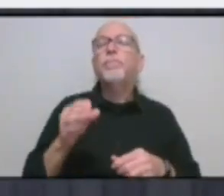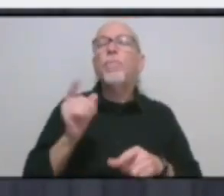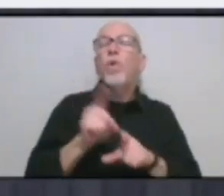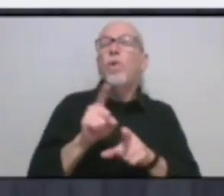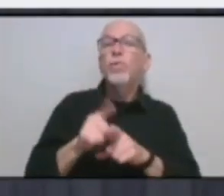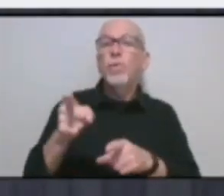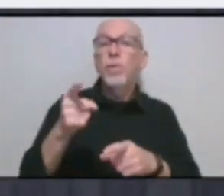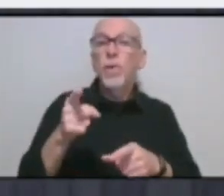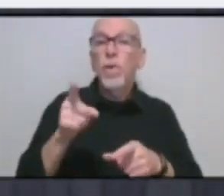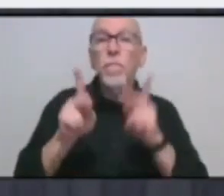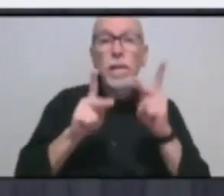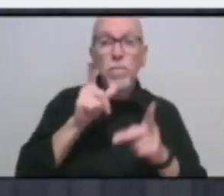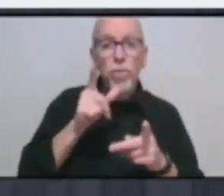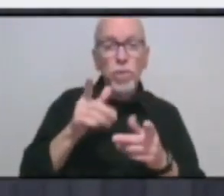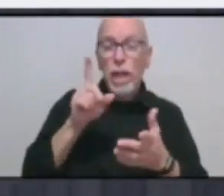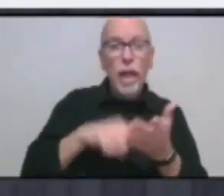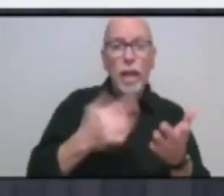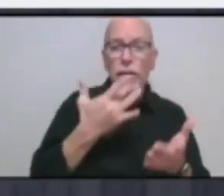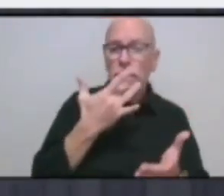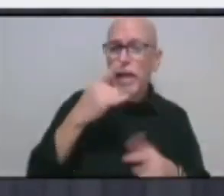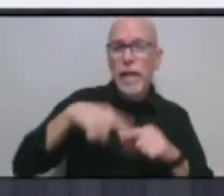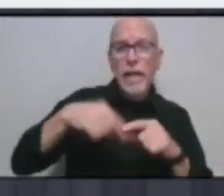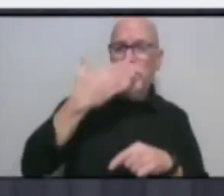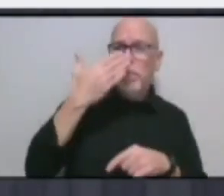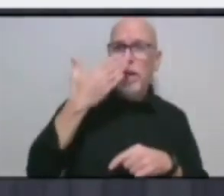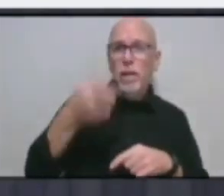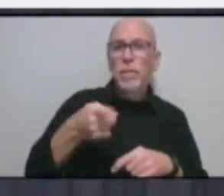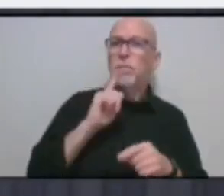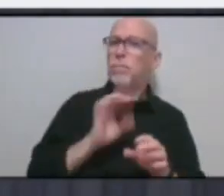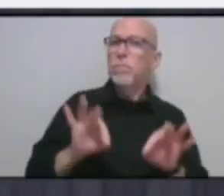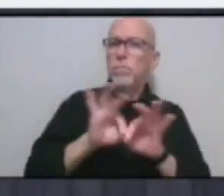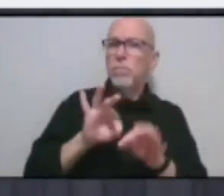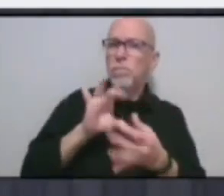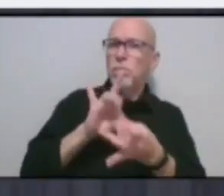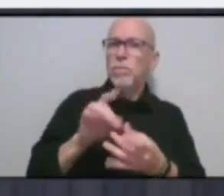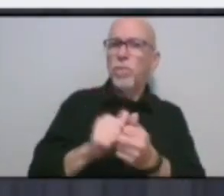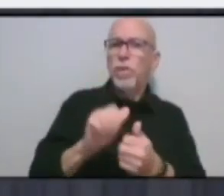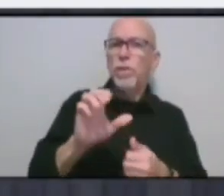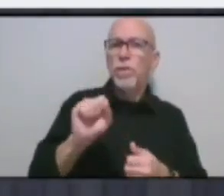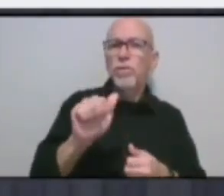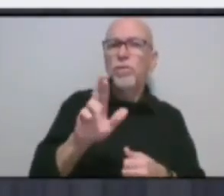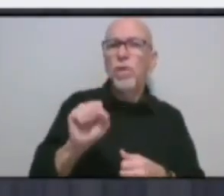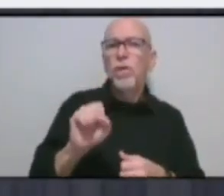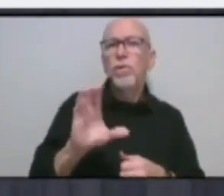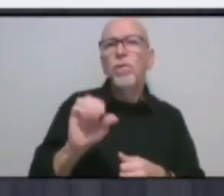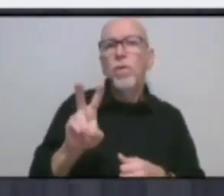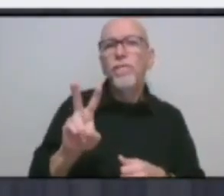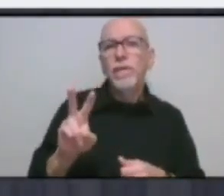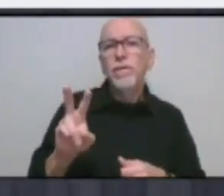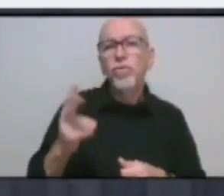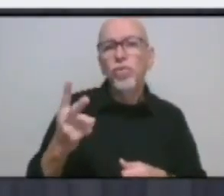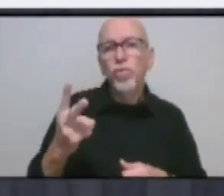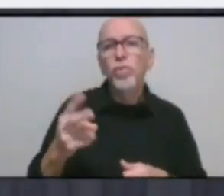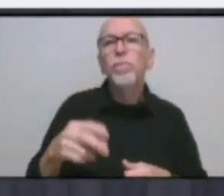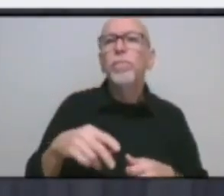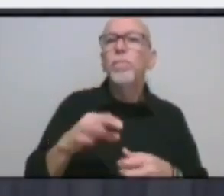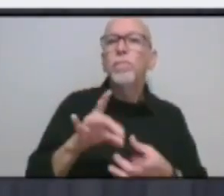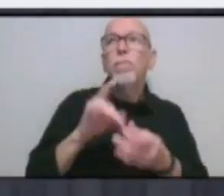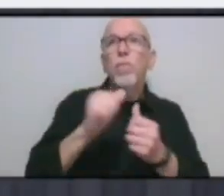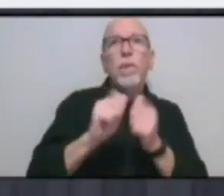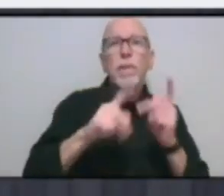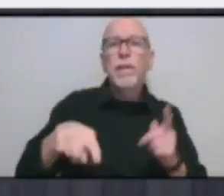taste and smell were key symptoms specific to SARS-CoV-2 infections, especially among people